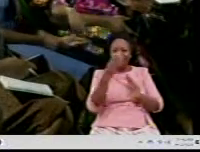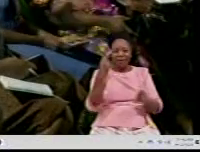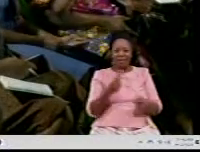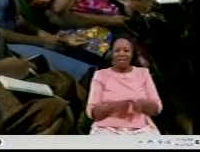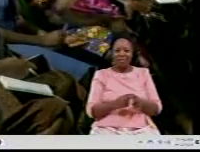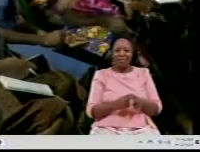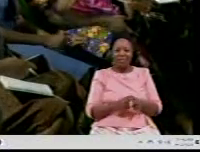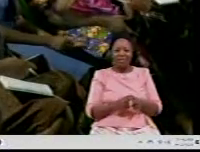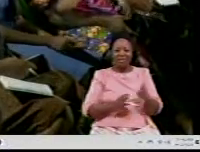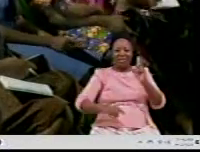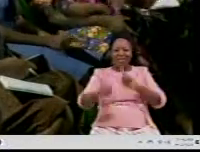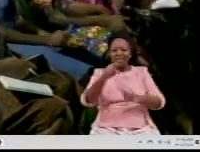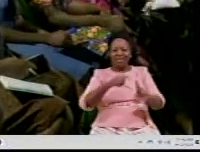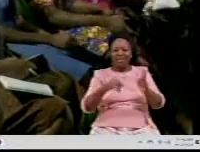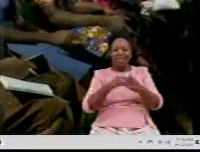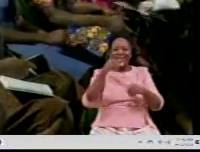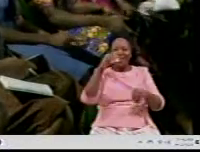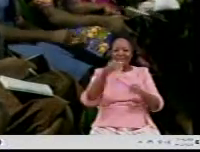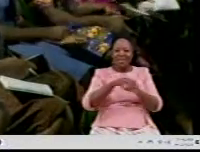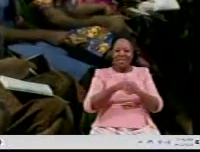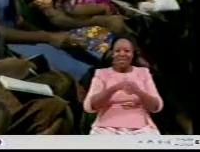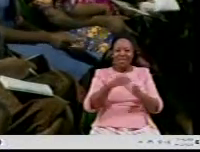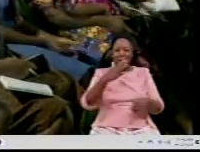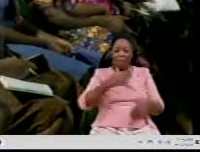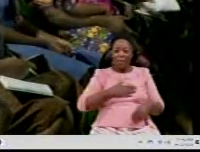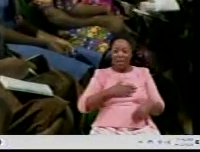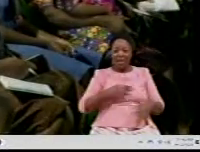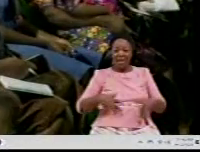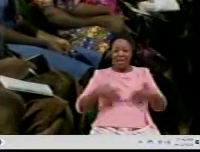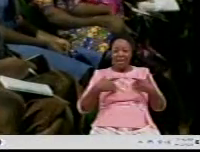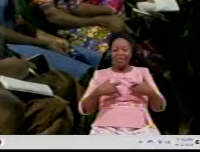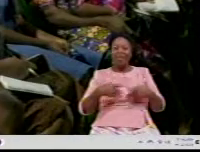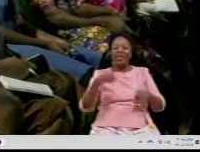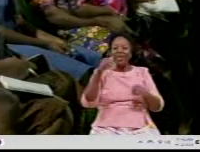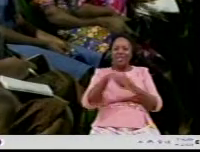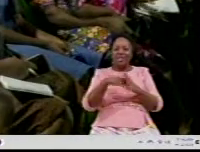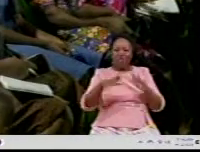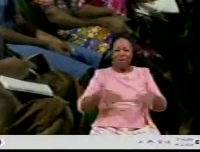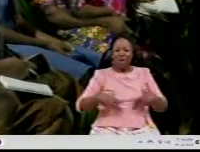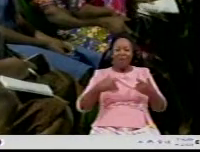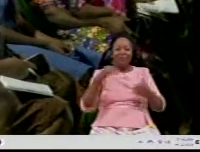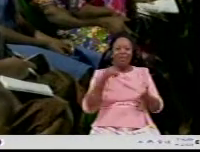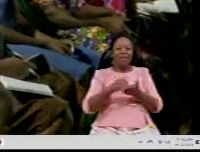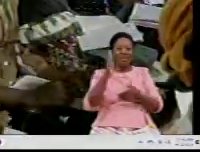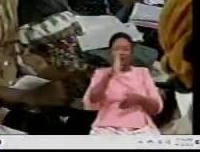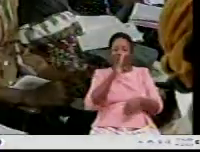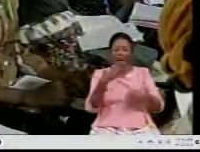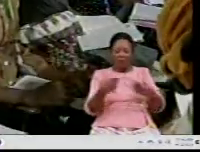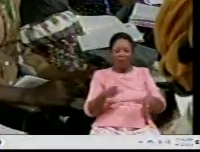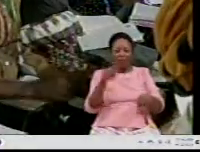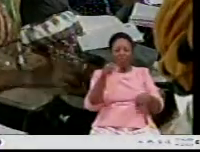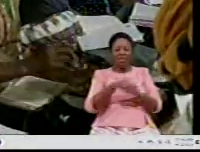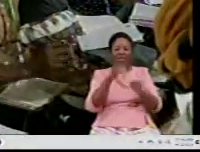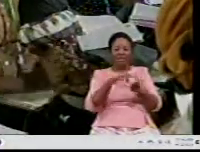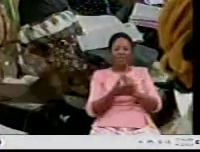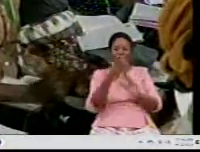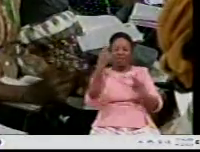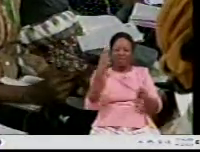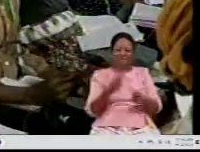In my life, in your life, it will be done in Jesus'